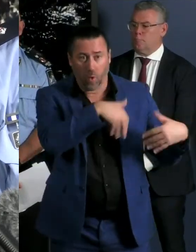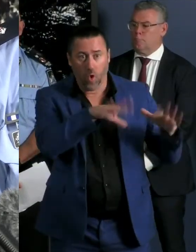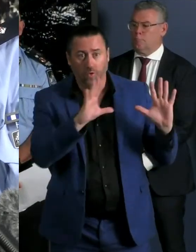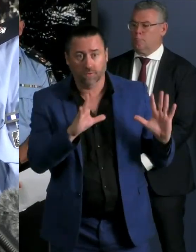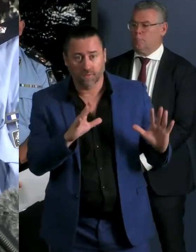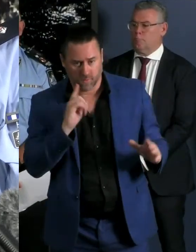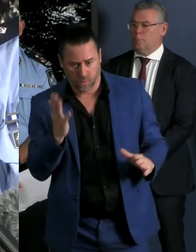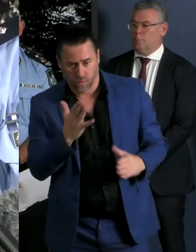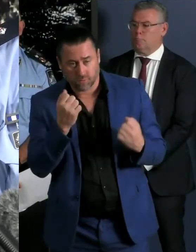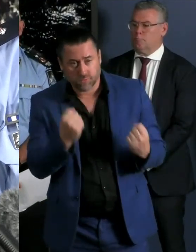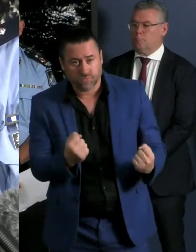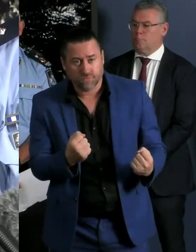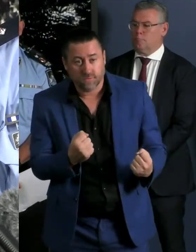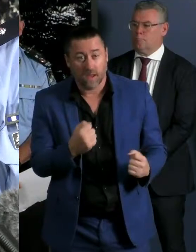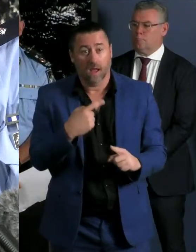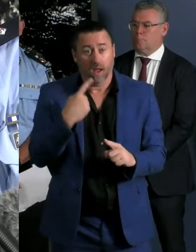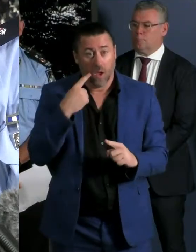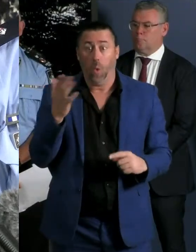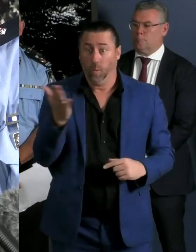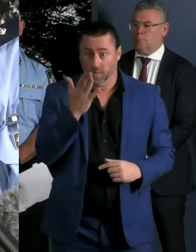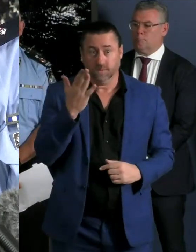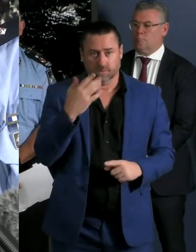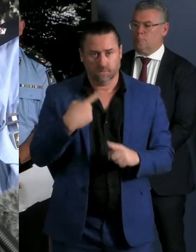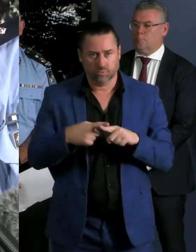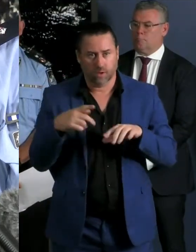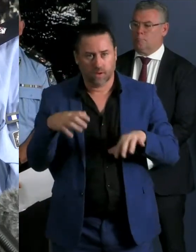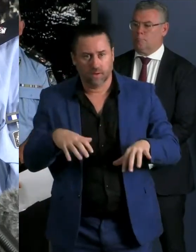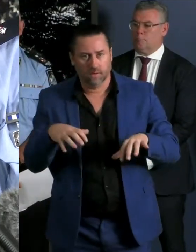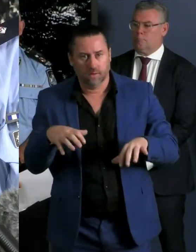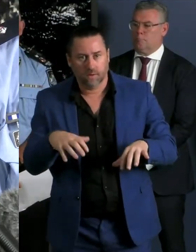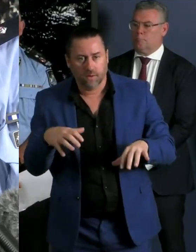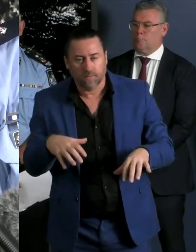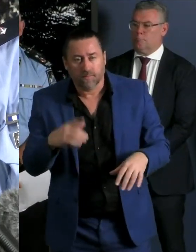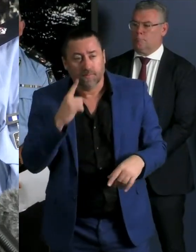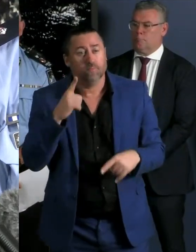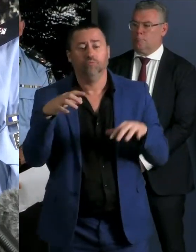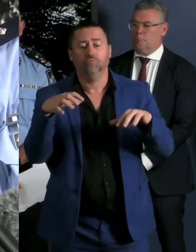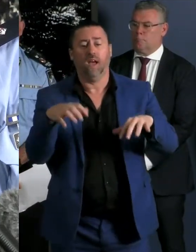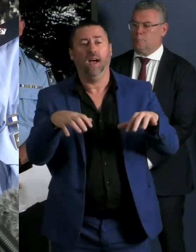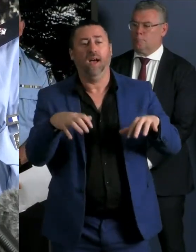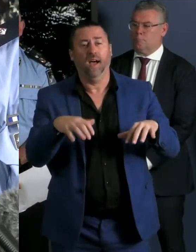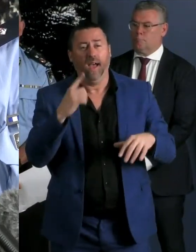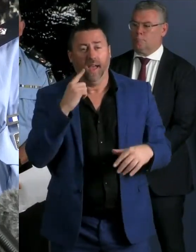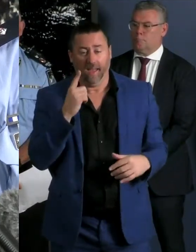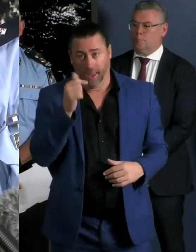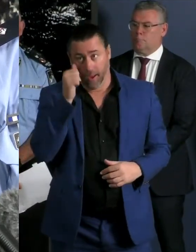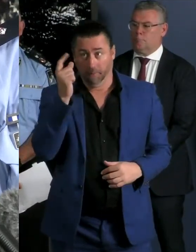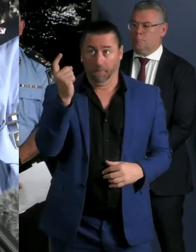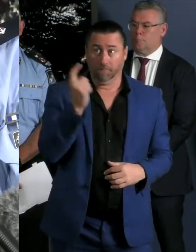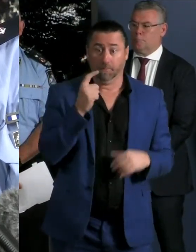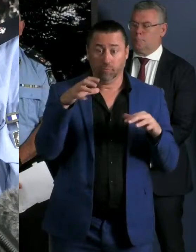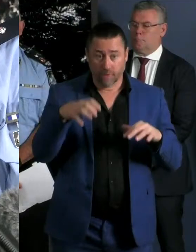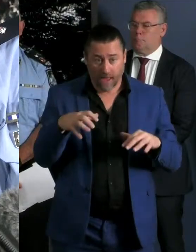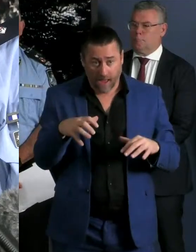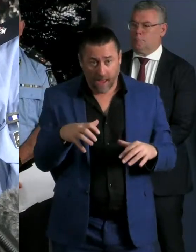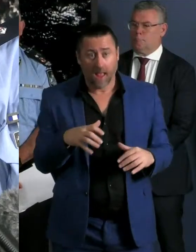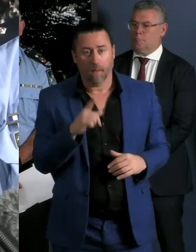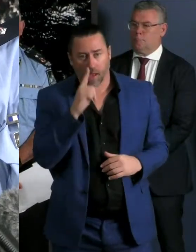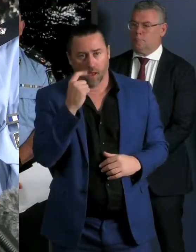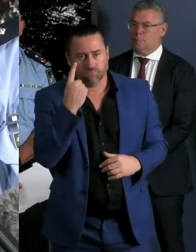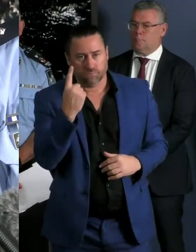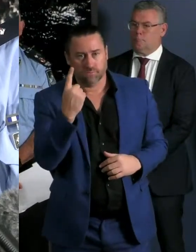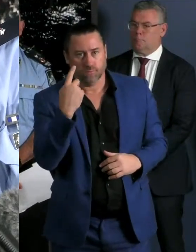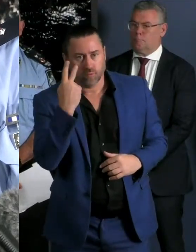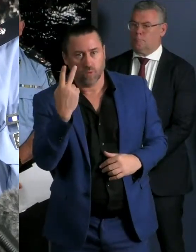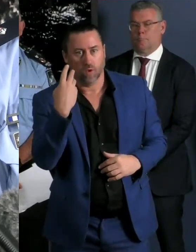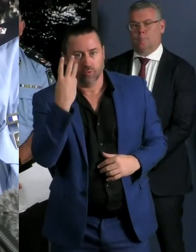also looking into the rainfall. So the rainfall isn't just a hazard that can happen with the crossing, but it can happen days after